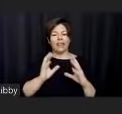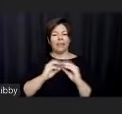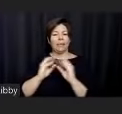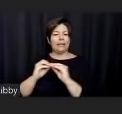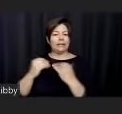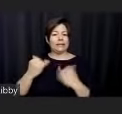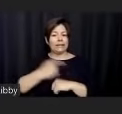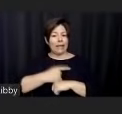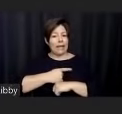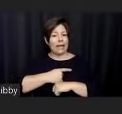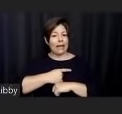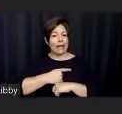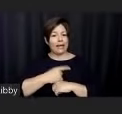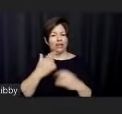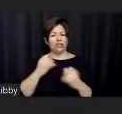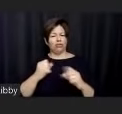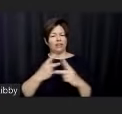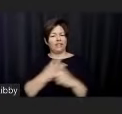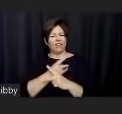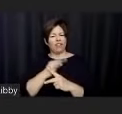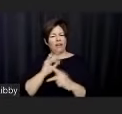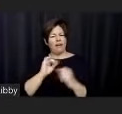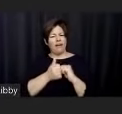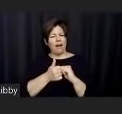still trying to figure out how to get the